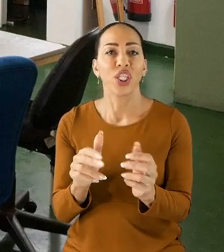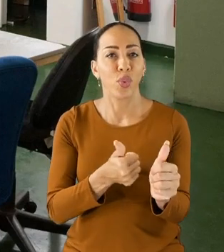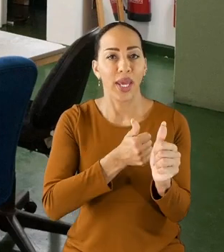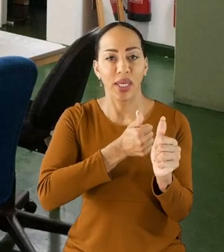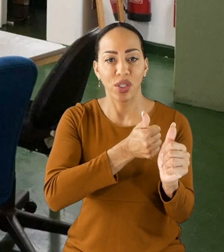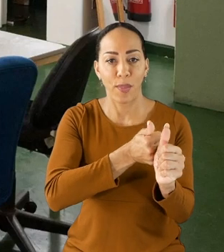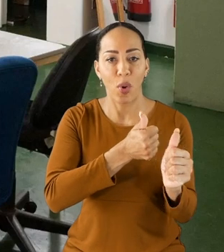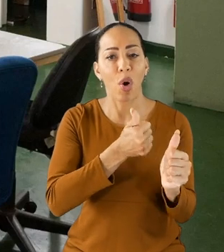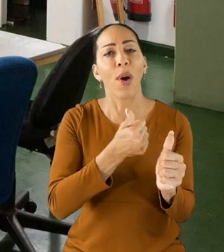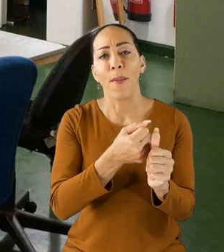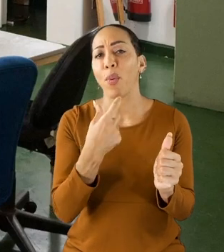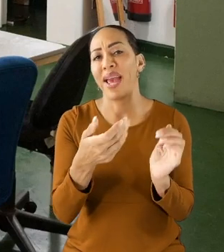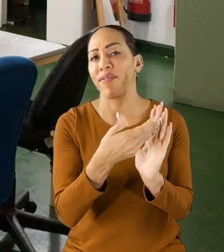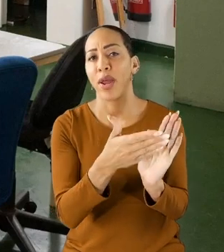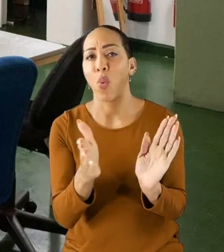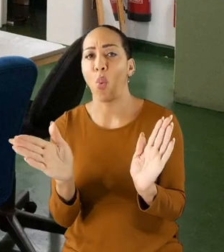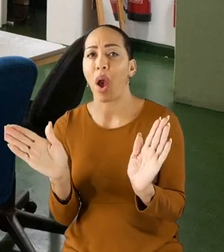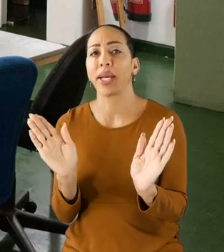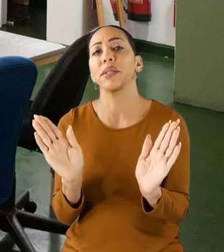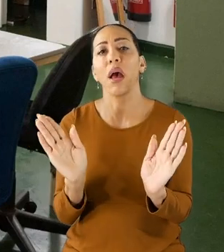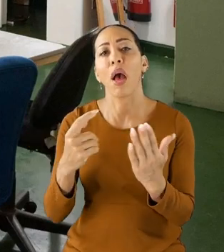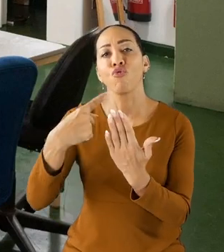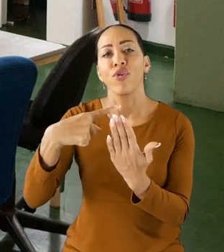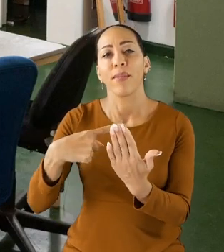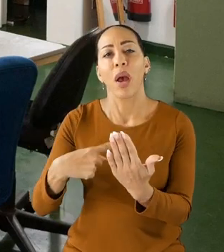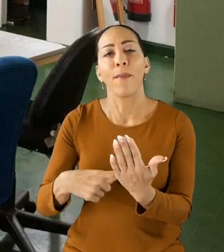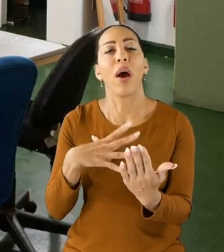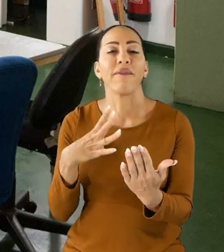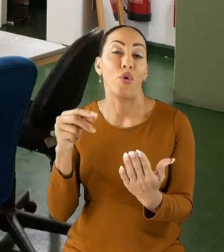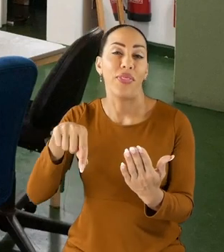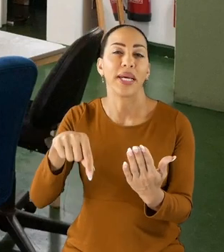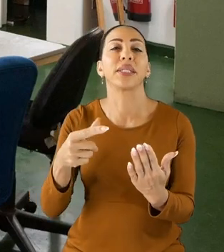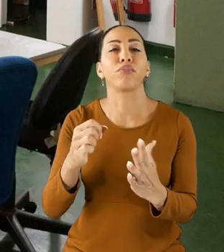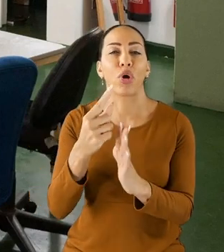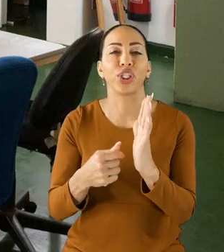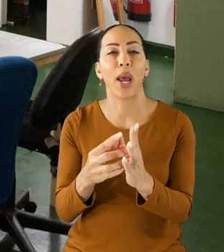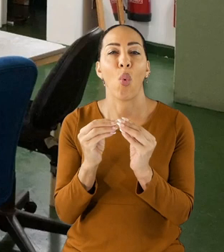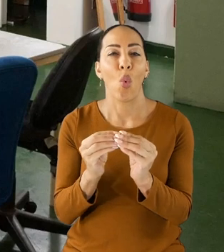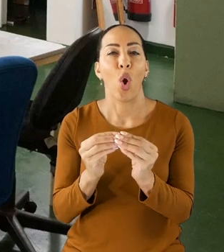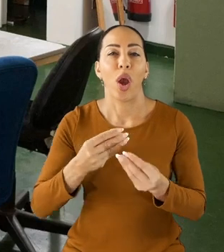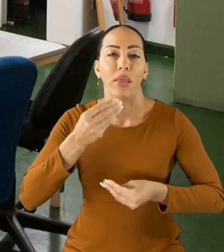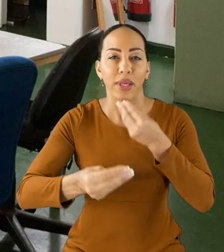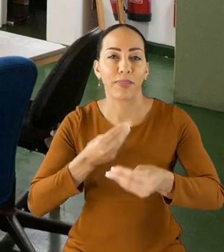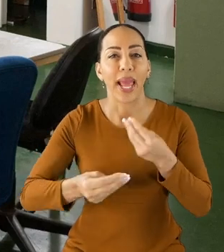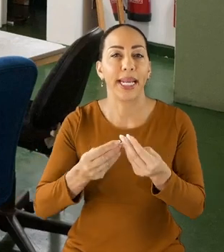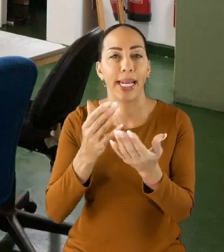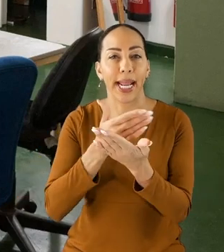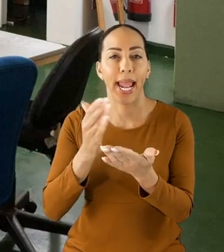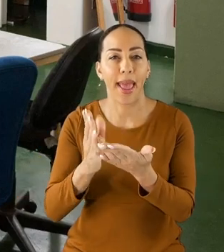would be useful just to pinpoint for the context of this project, really.